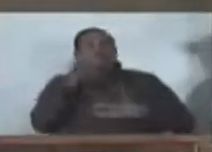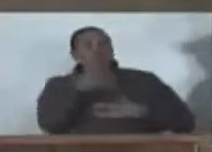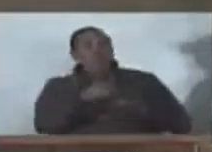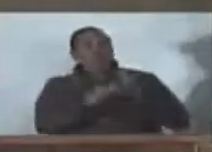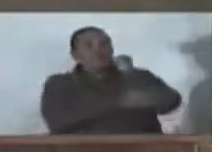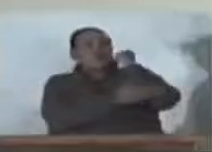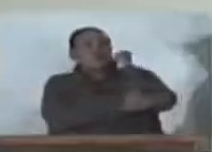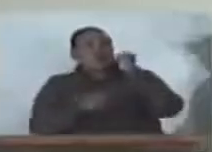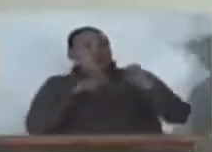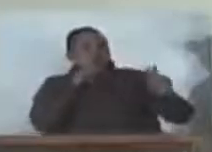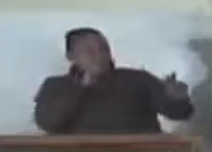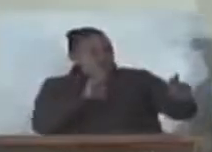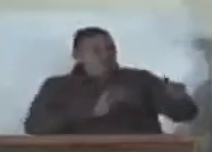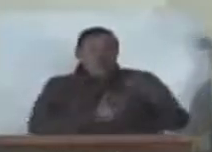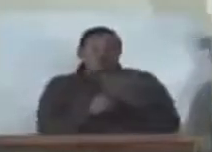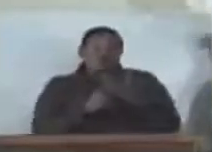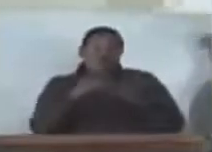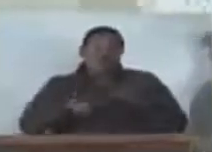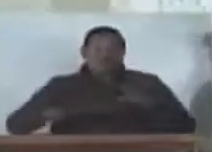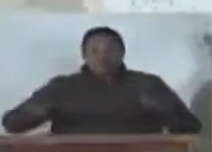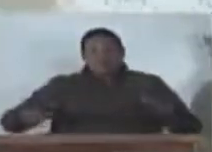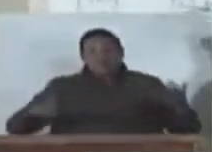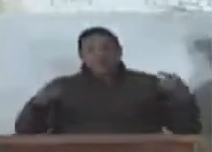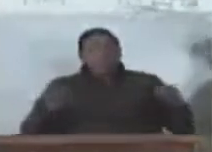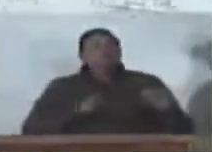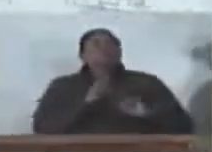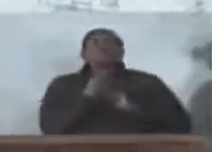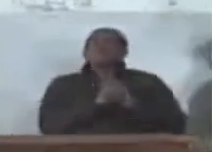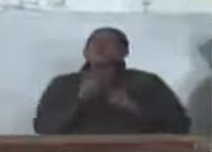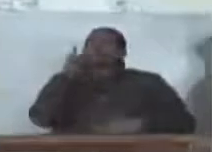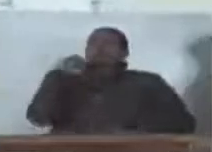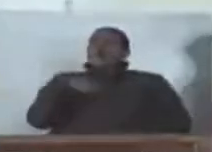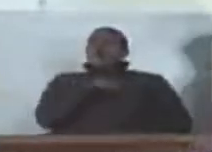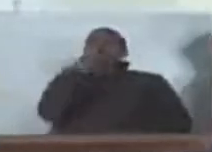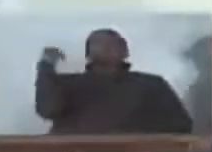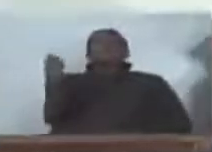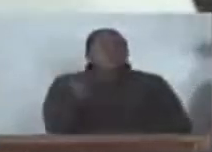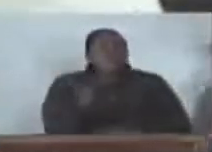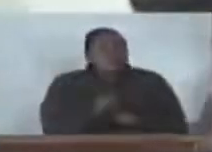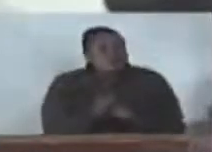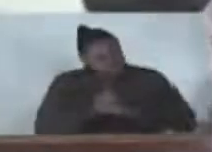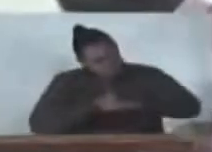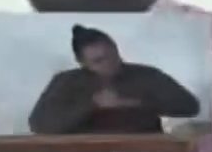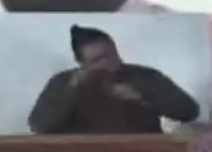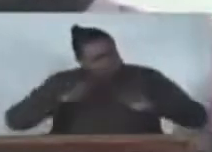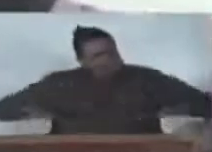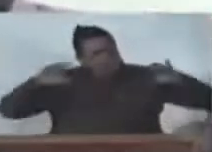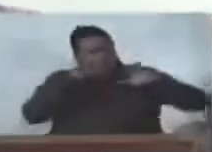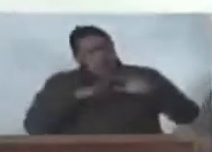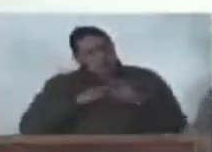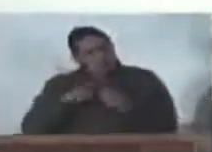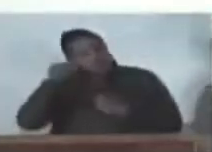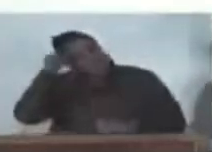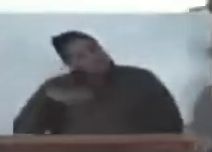look forward to our debate in this House and to us providing protection to all women and men as